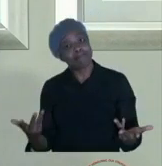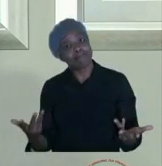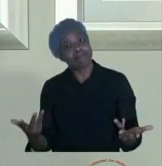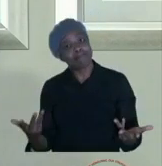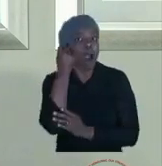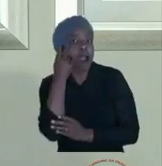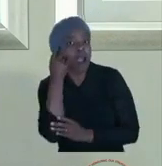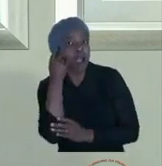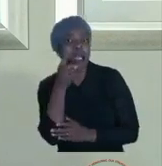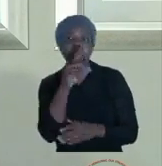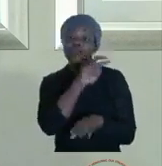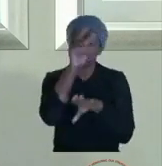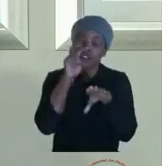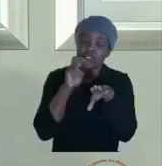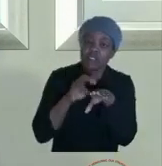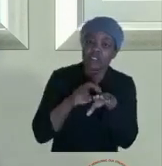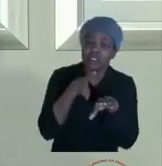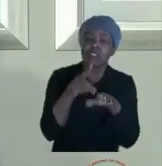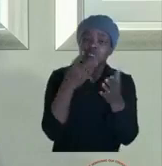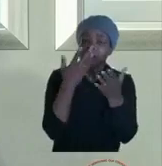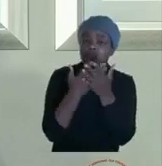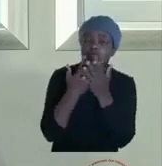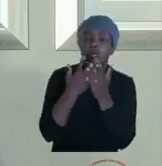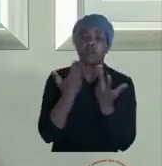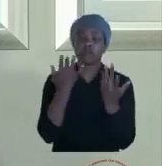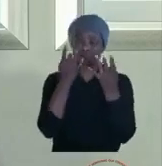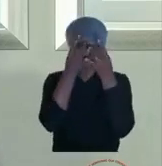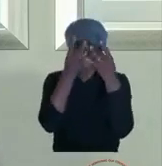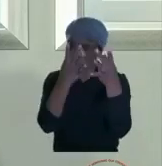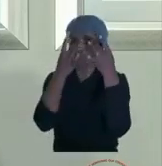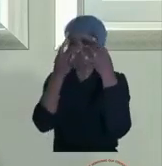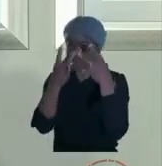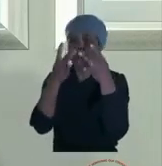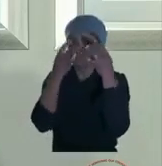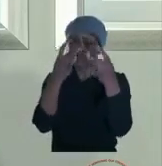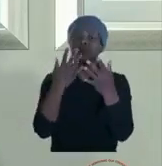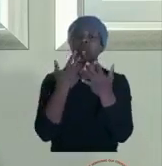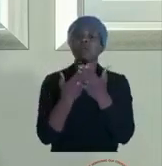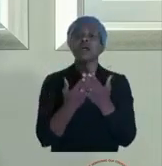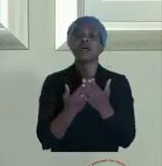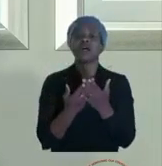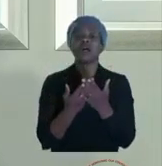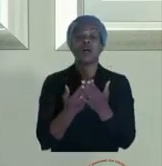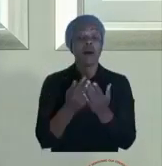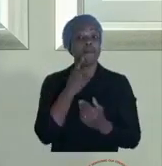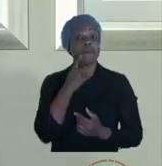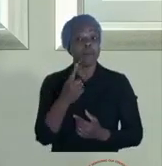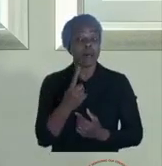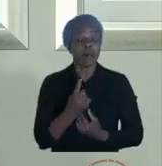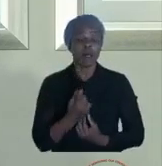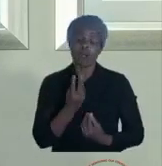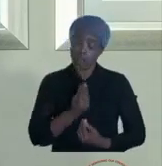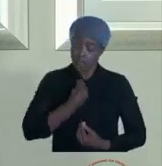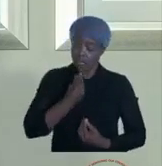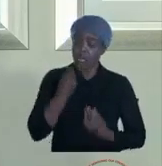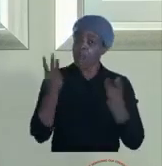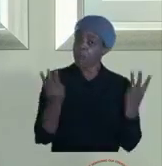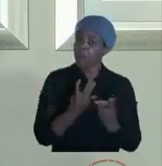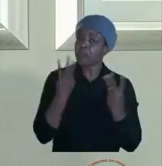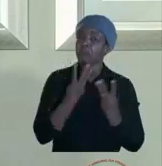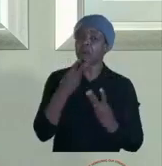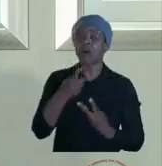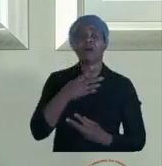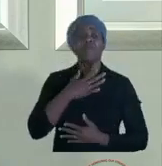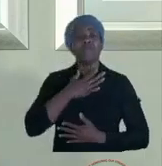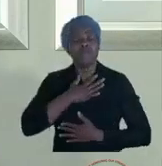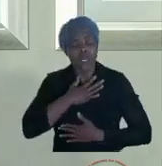and concerns can be addressed. Our young people are facing a multi-layered struggle for a better quality of life in a